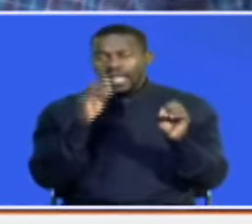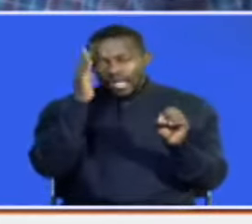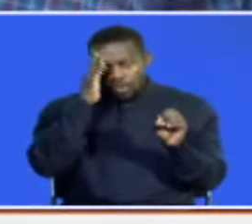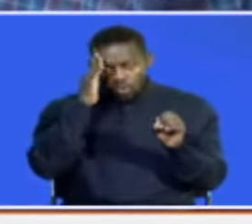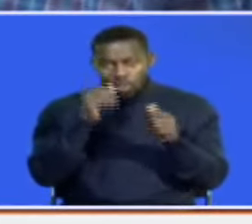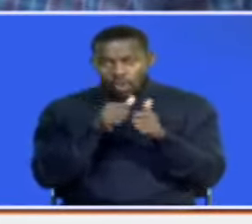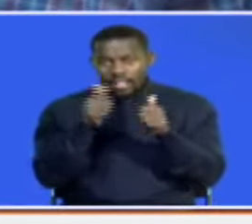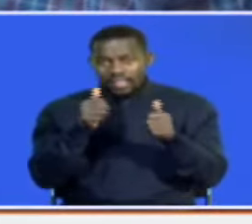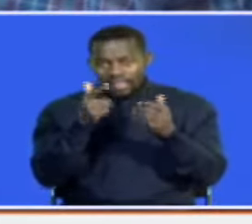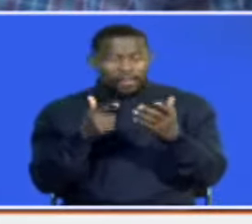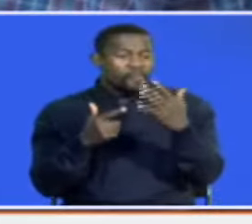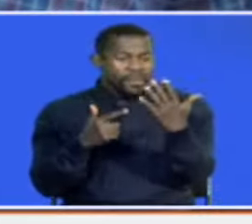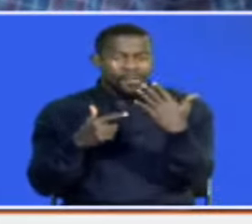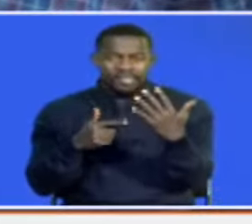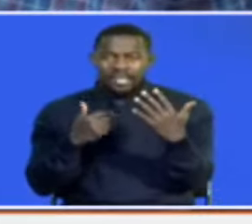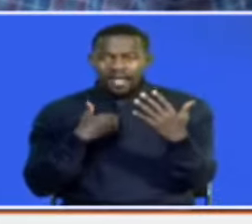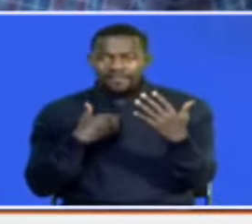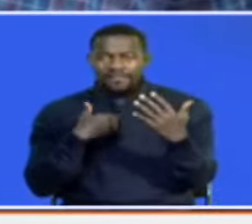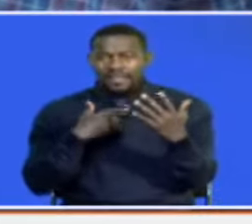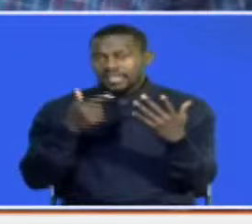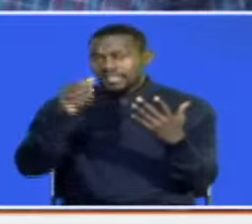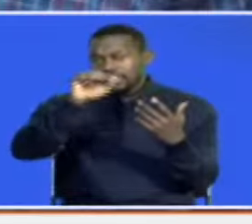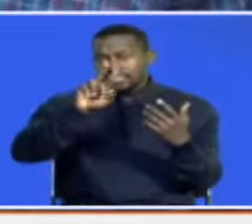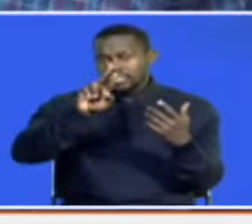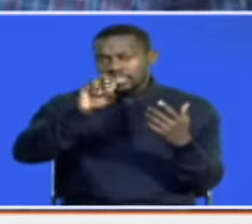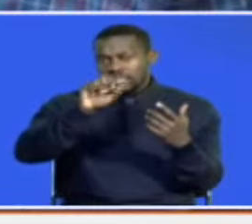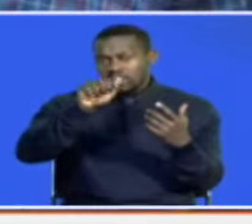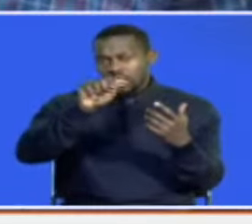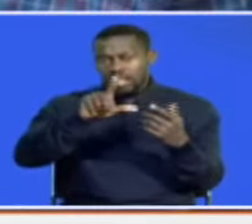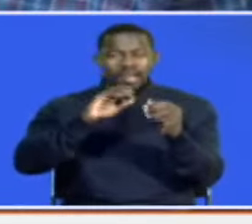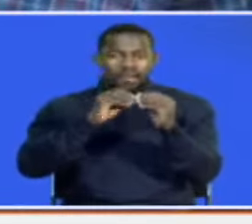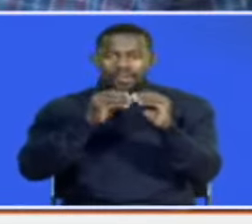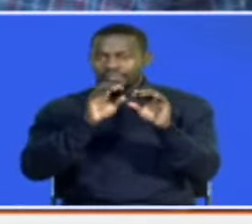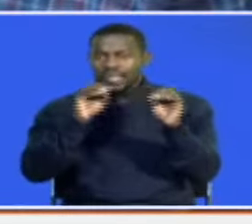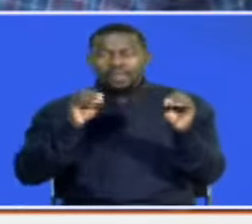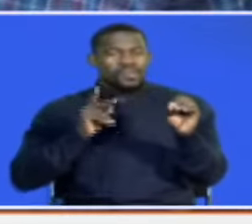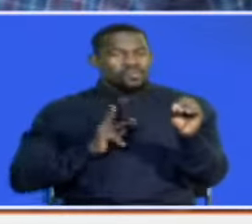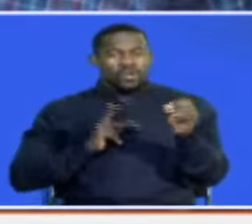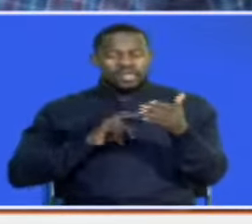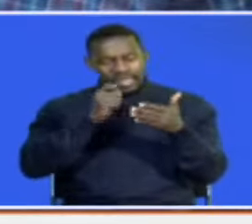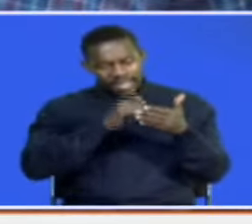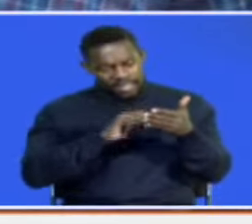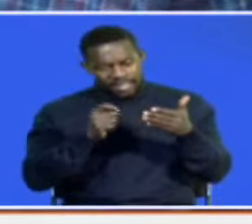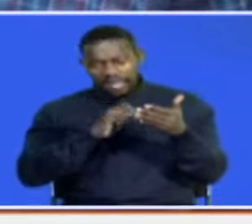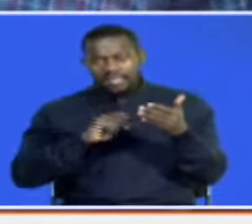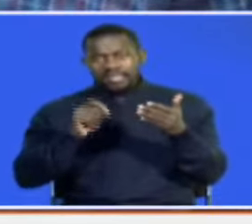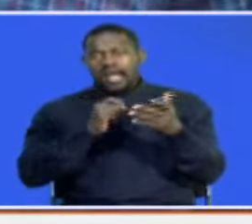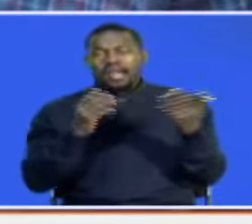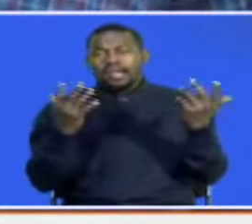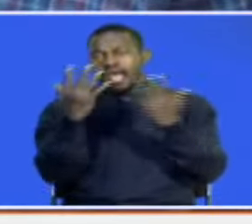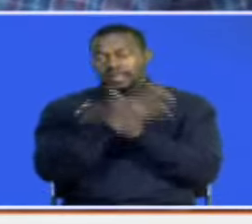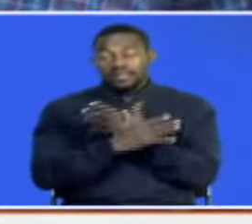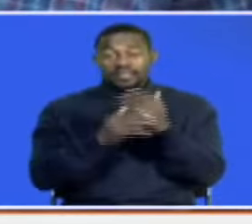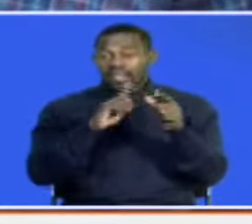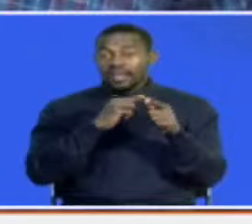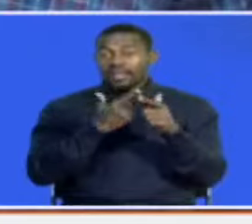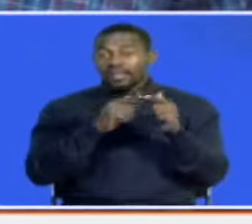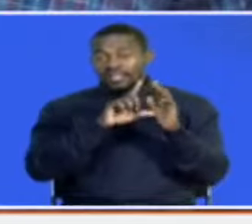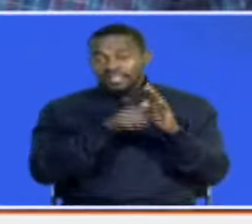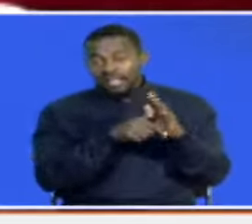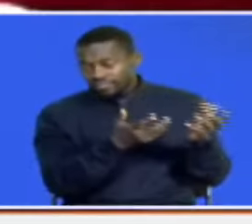have any serial numbers, that people have been filling forms midnight, that they intend to sneak those forms